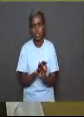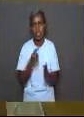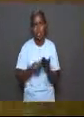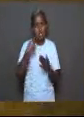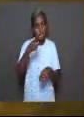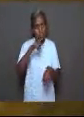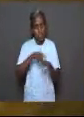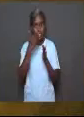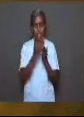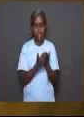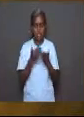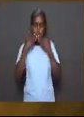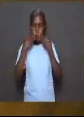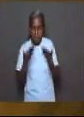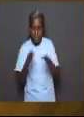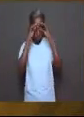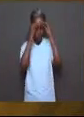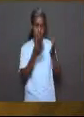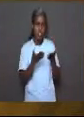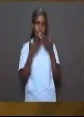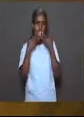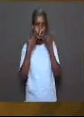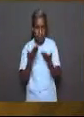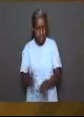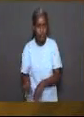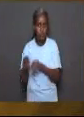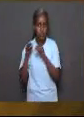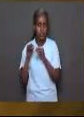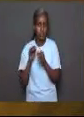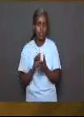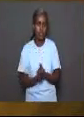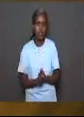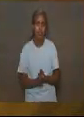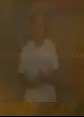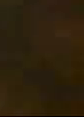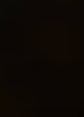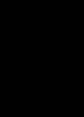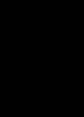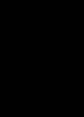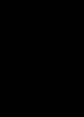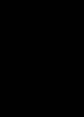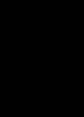functions. Until next lesson, thank you, teacher. Thank you, students.